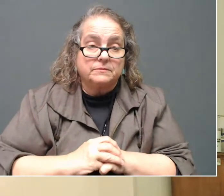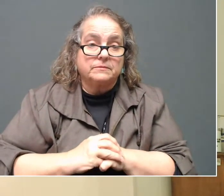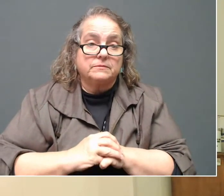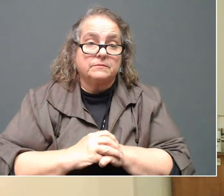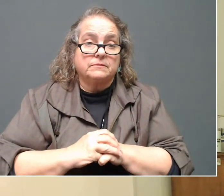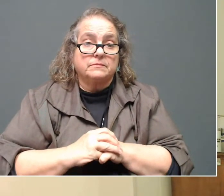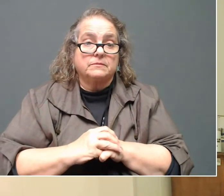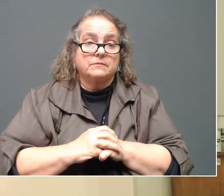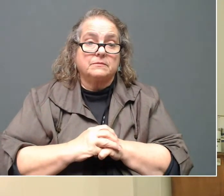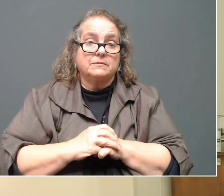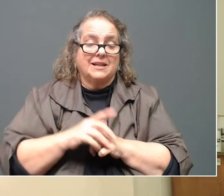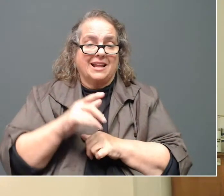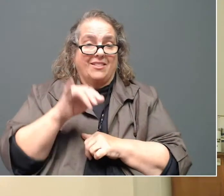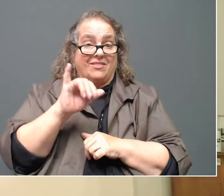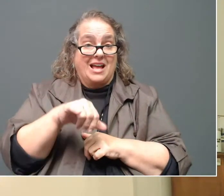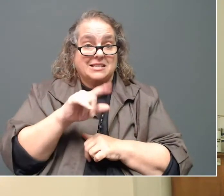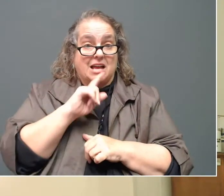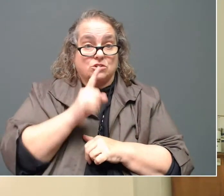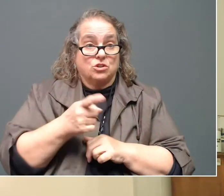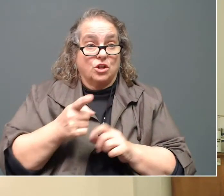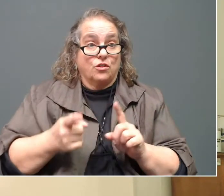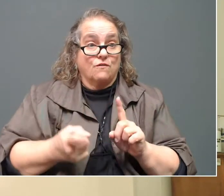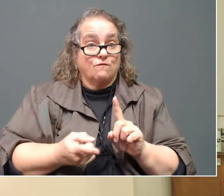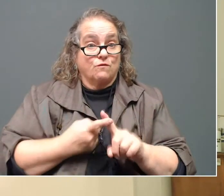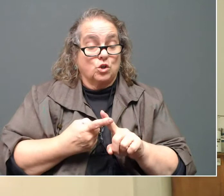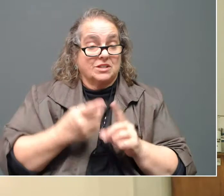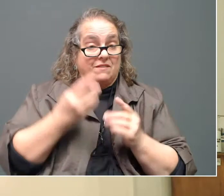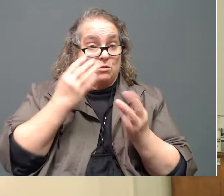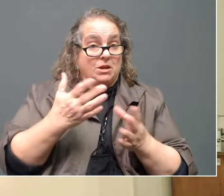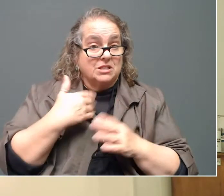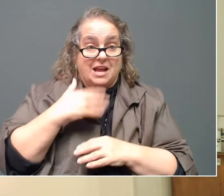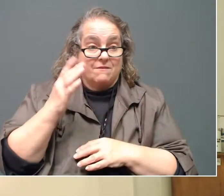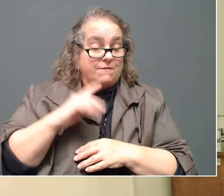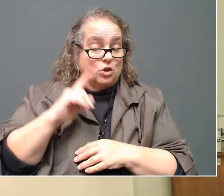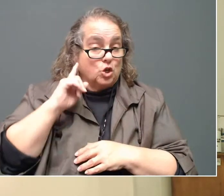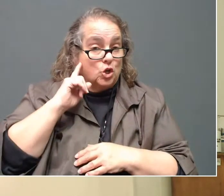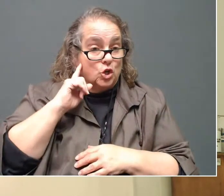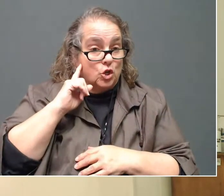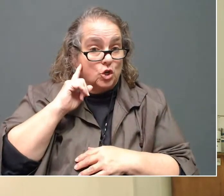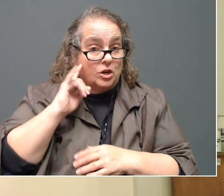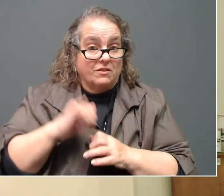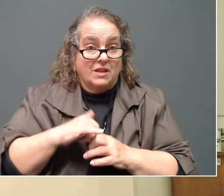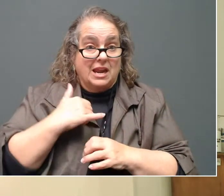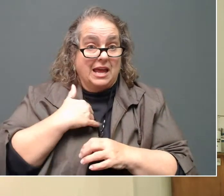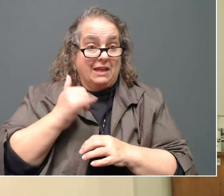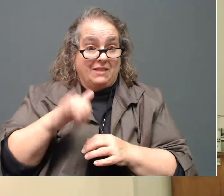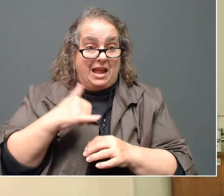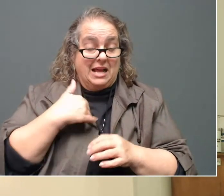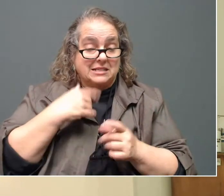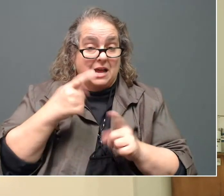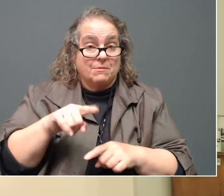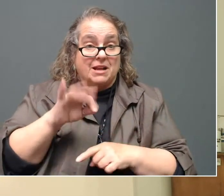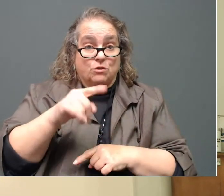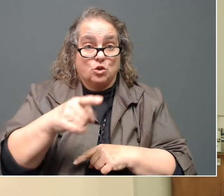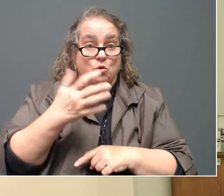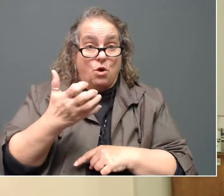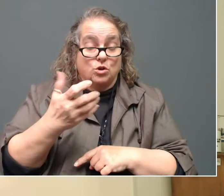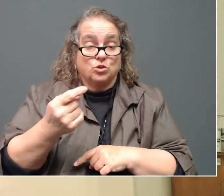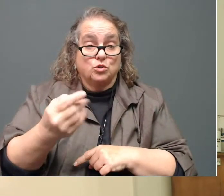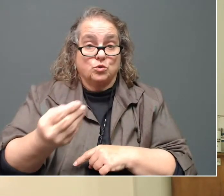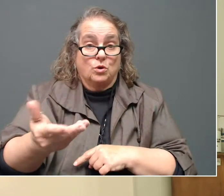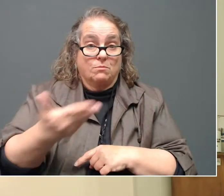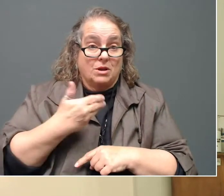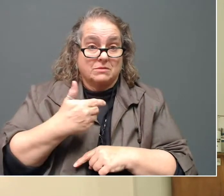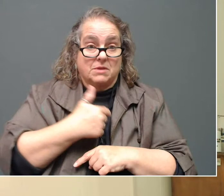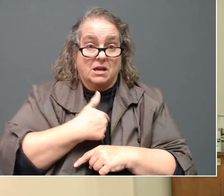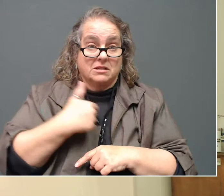Yeah, that's actually the first information that I have received that has happened. So if you want to pass that on to us, the names